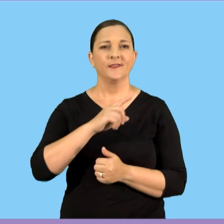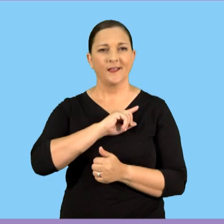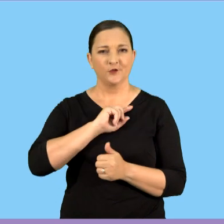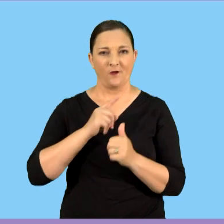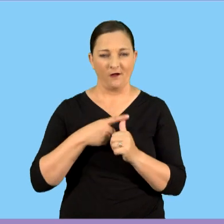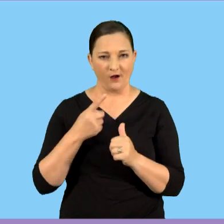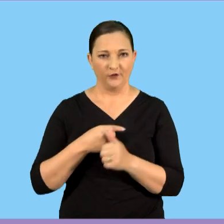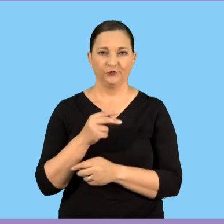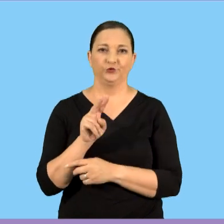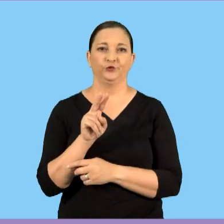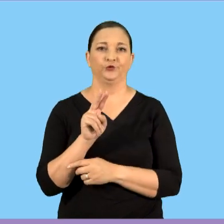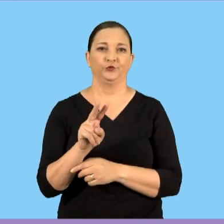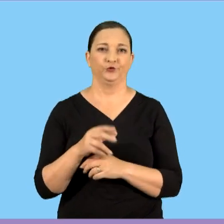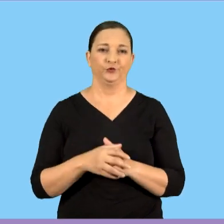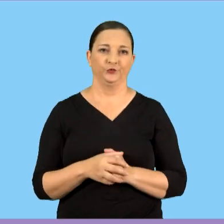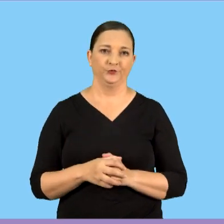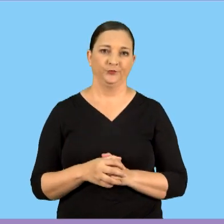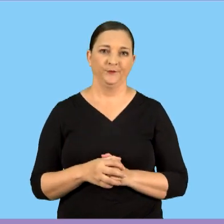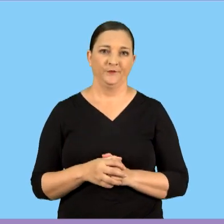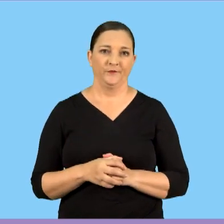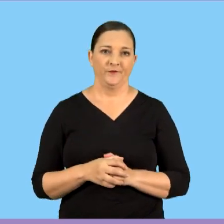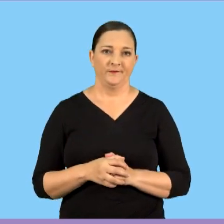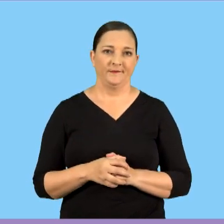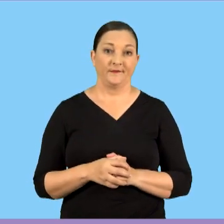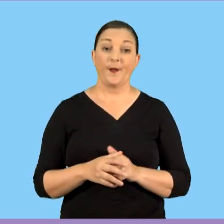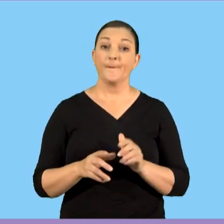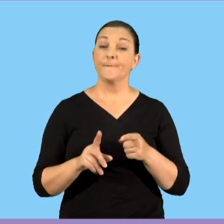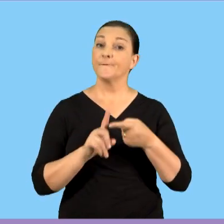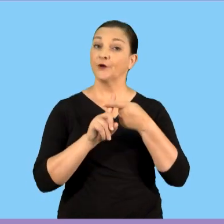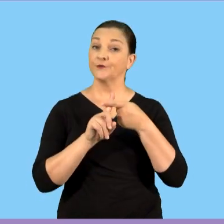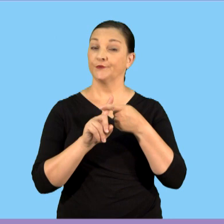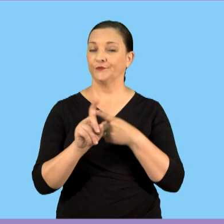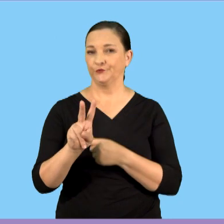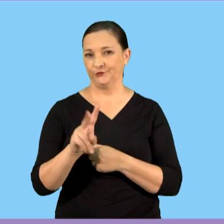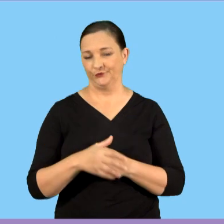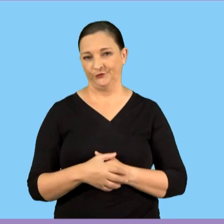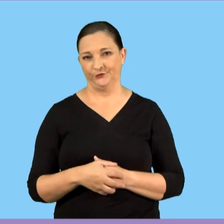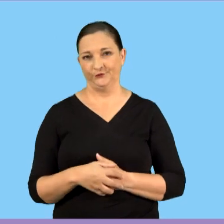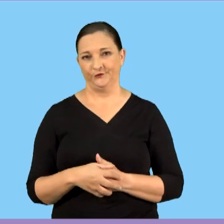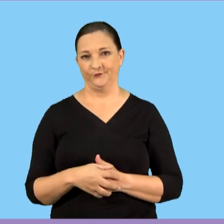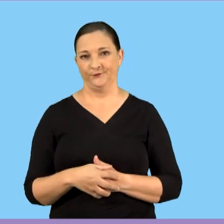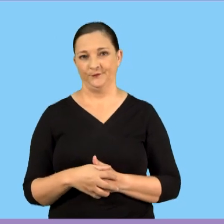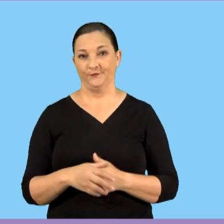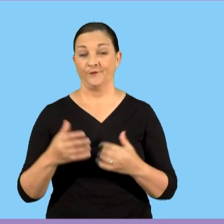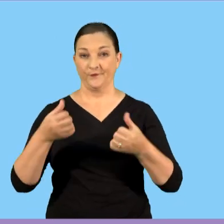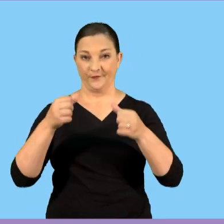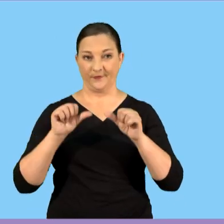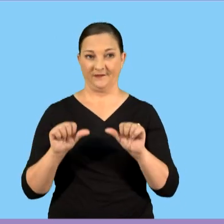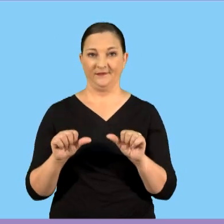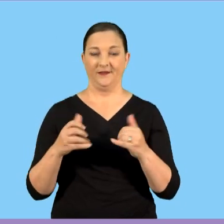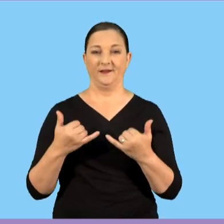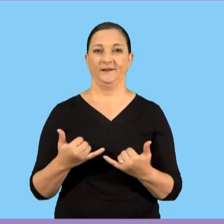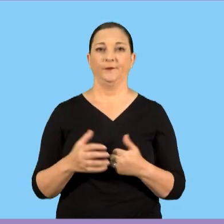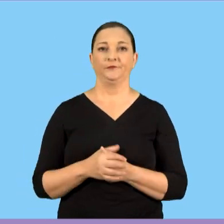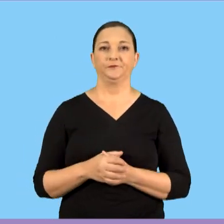our 2. So that means that our answer is going to be a positive 2. We move on